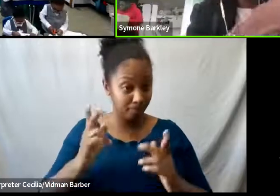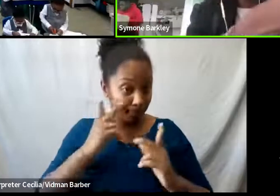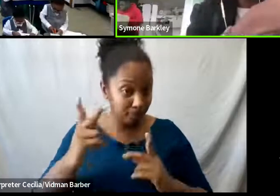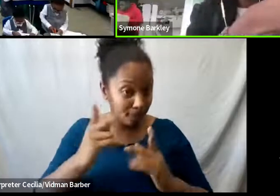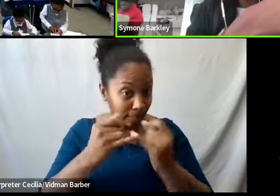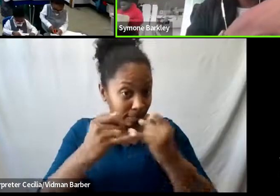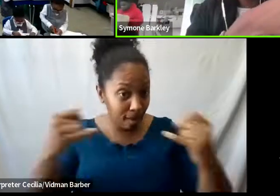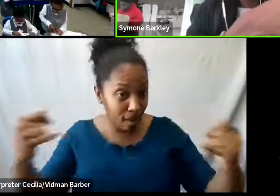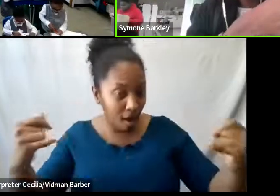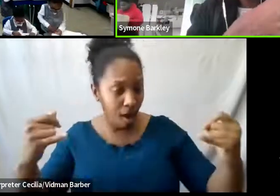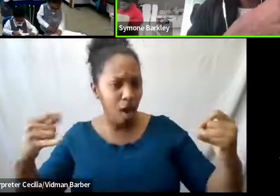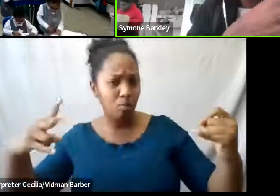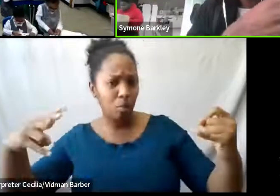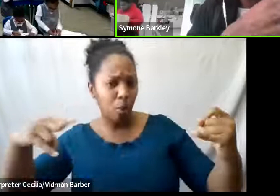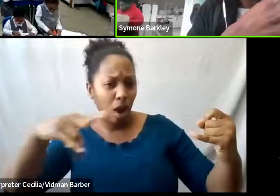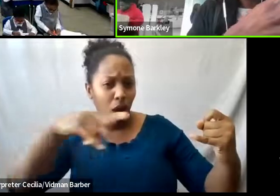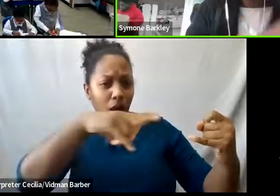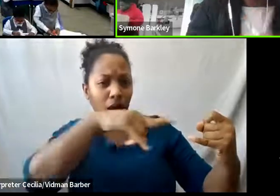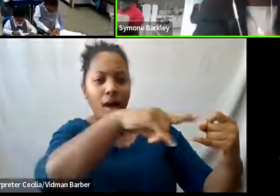This line.